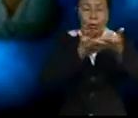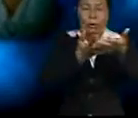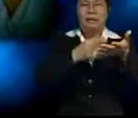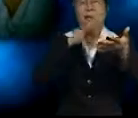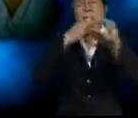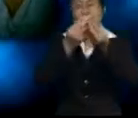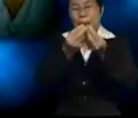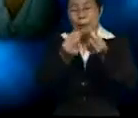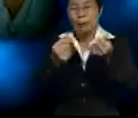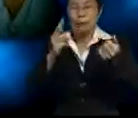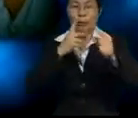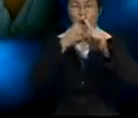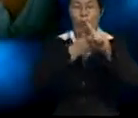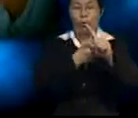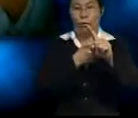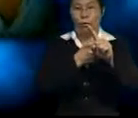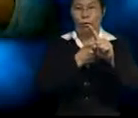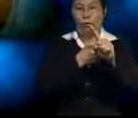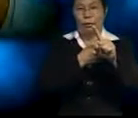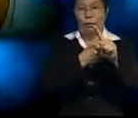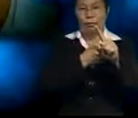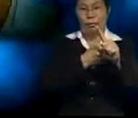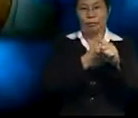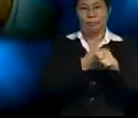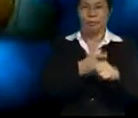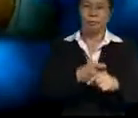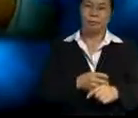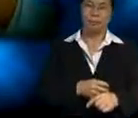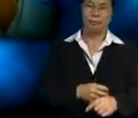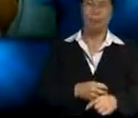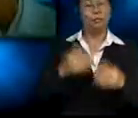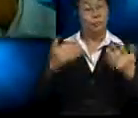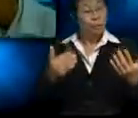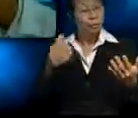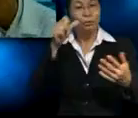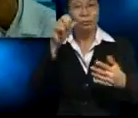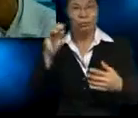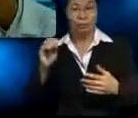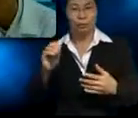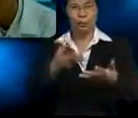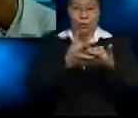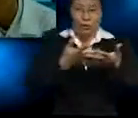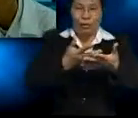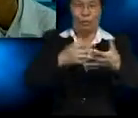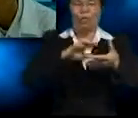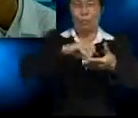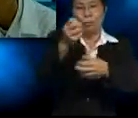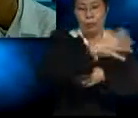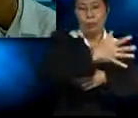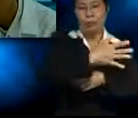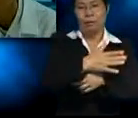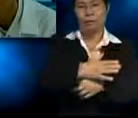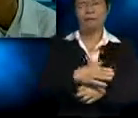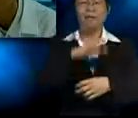filters the muddy water from suspended materials. So, filtration removes